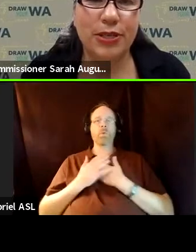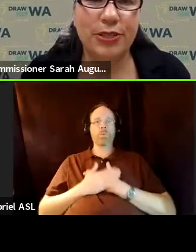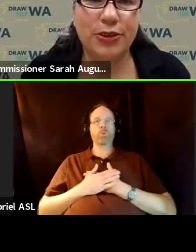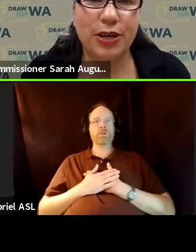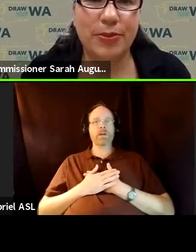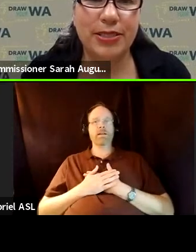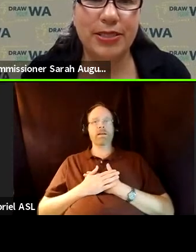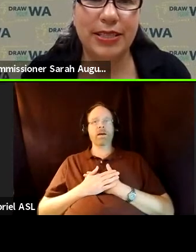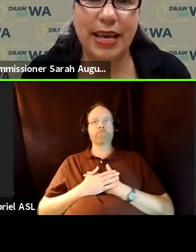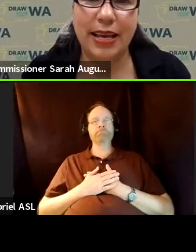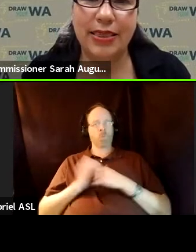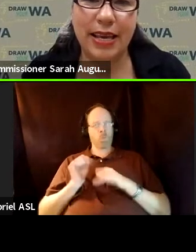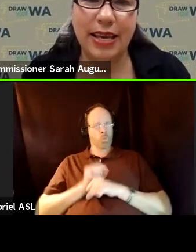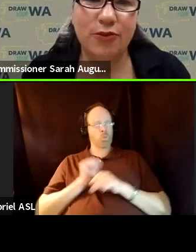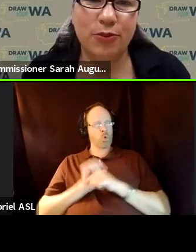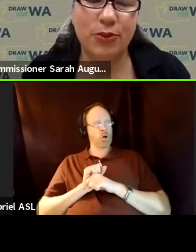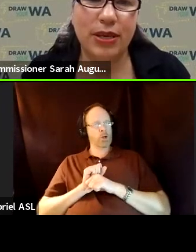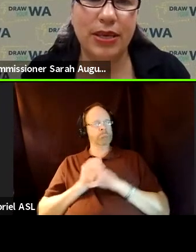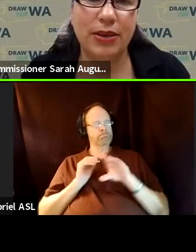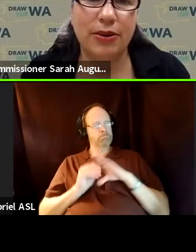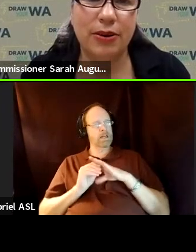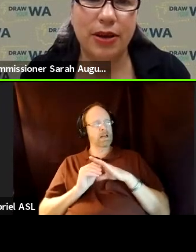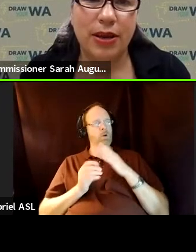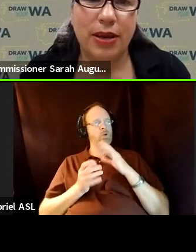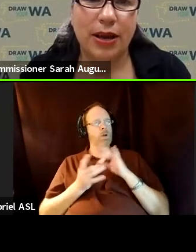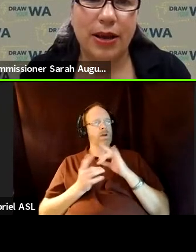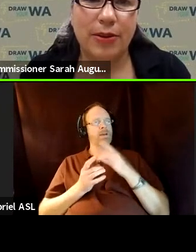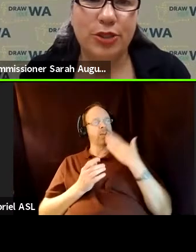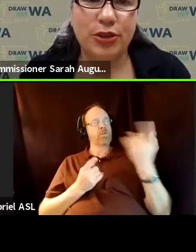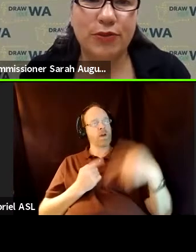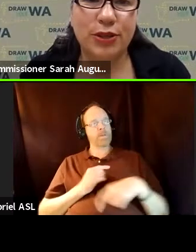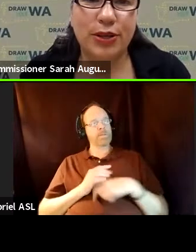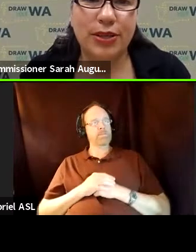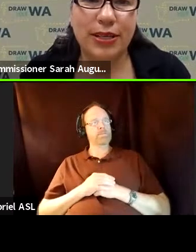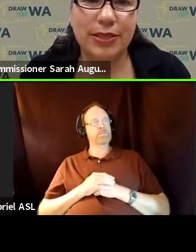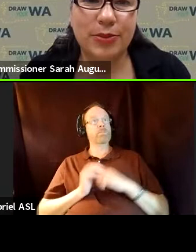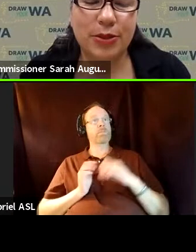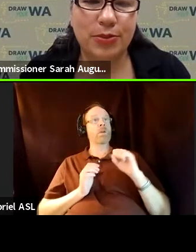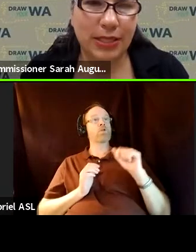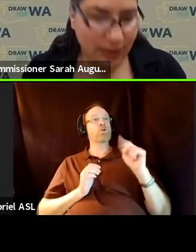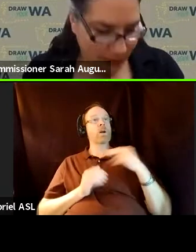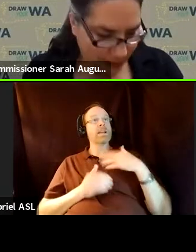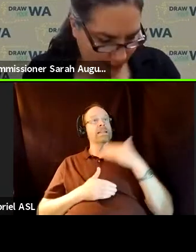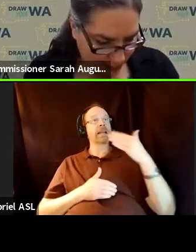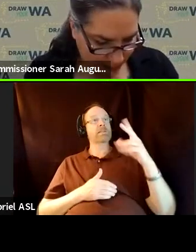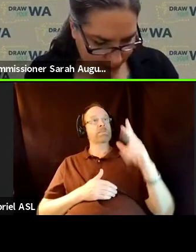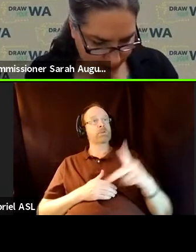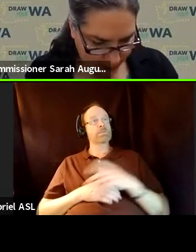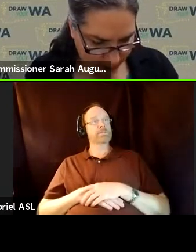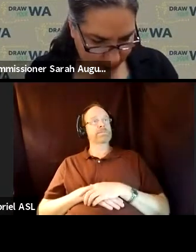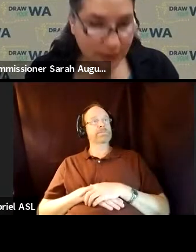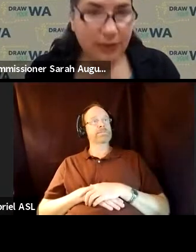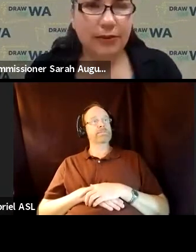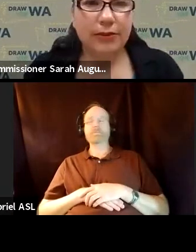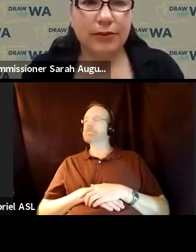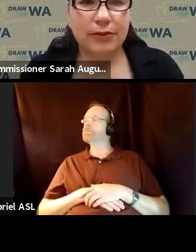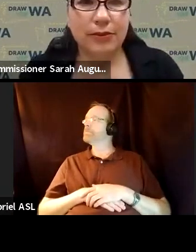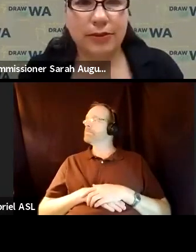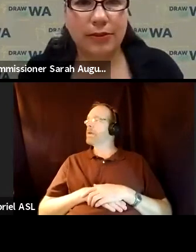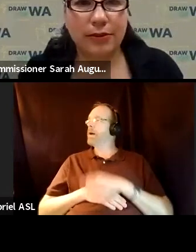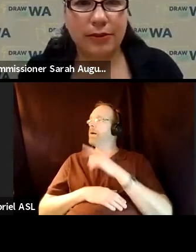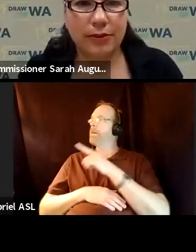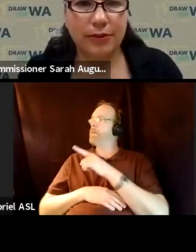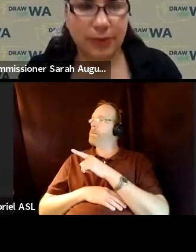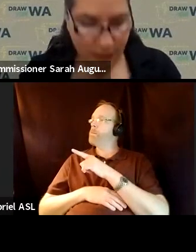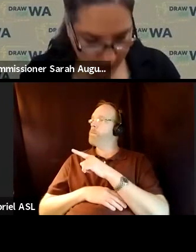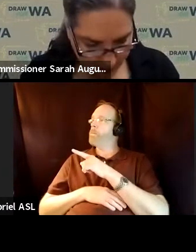thought you've put into your comments today, and thank you for being here. Sean, if you'd call the next speaker, please. Of course, Chair. If we